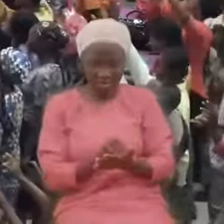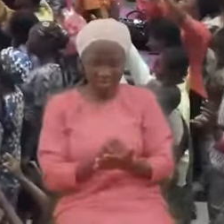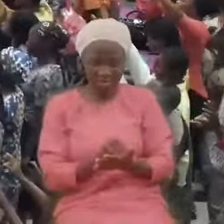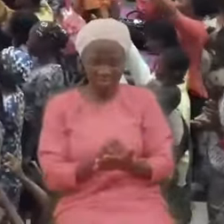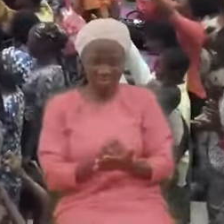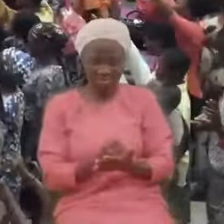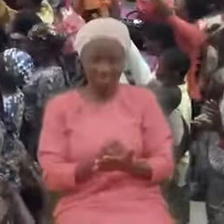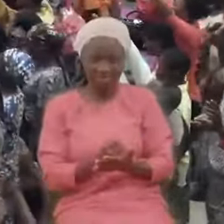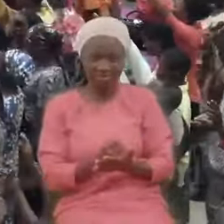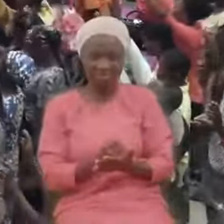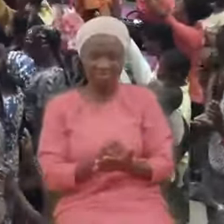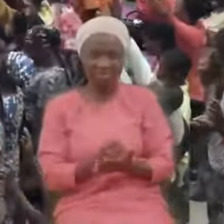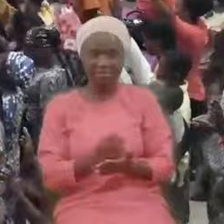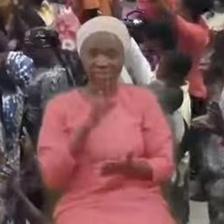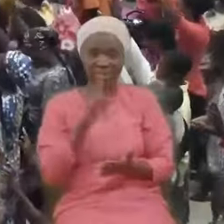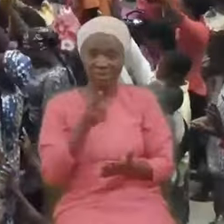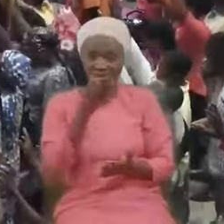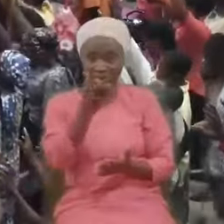What is it? Whosoever.